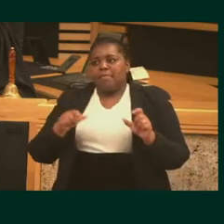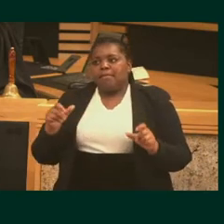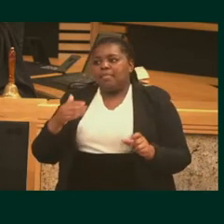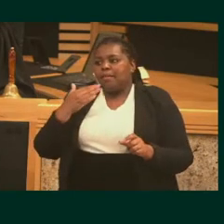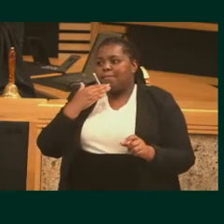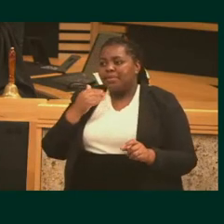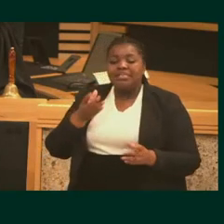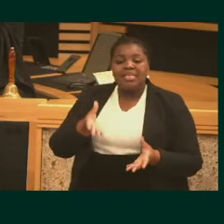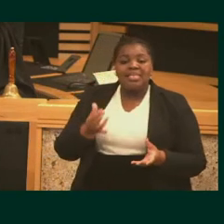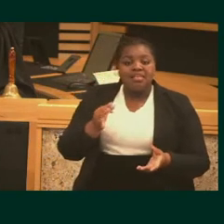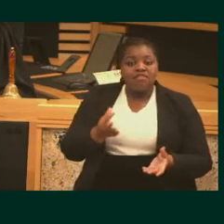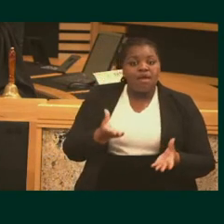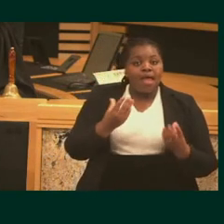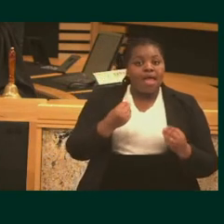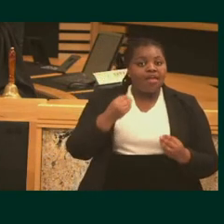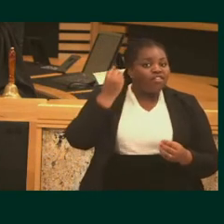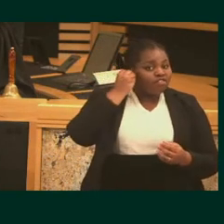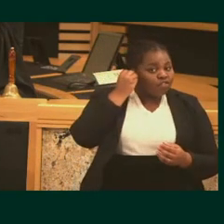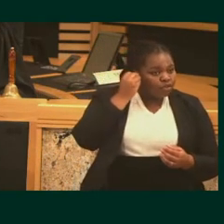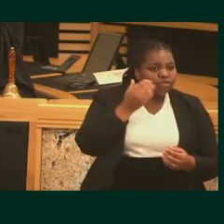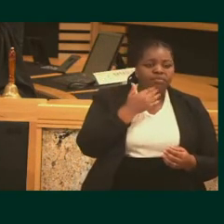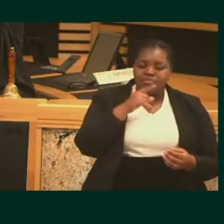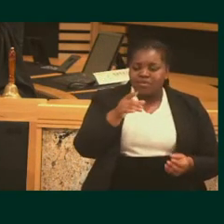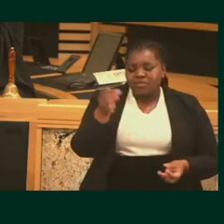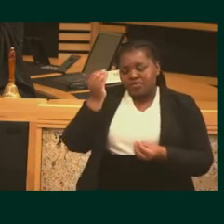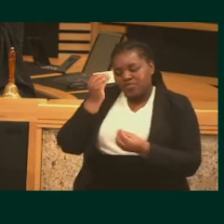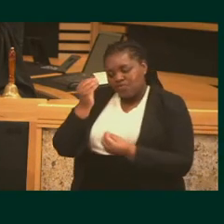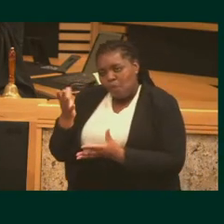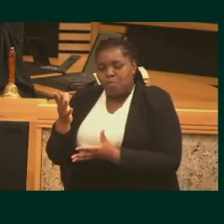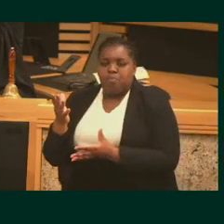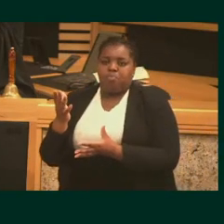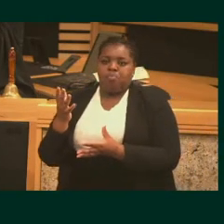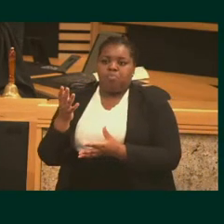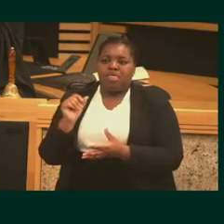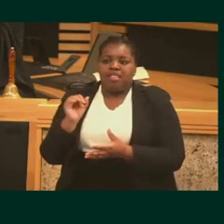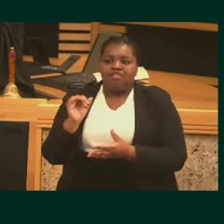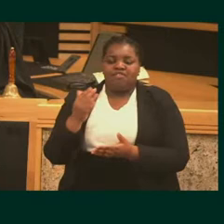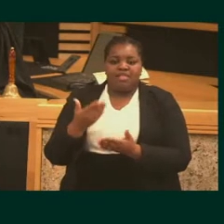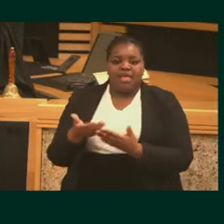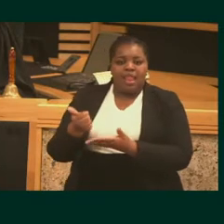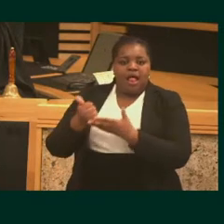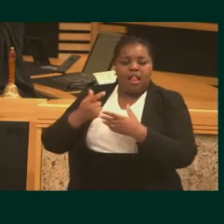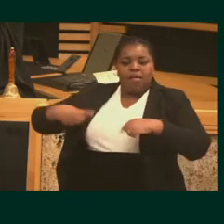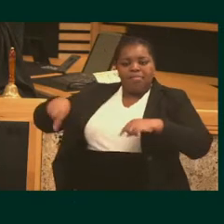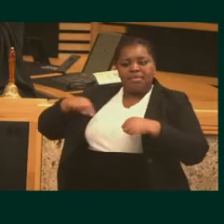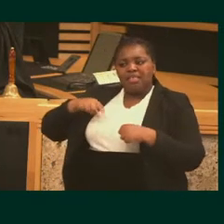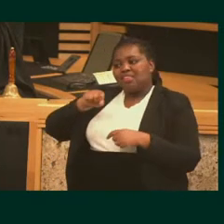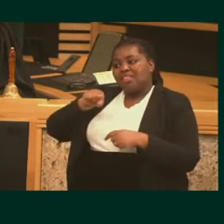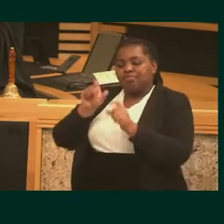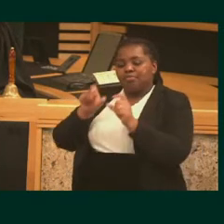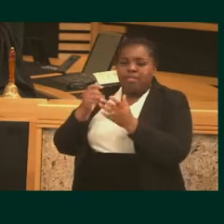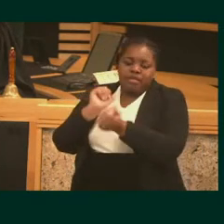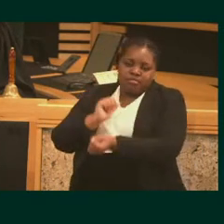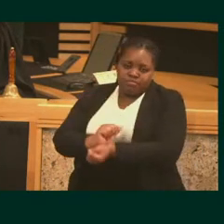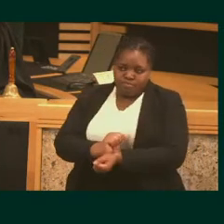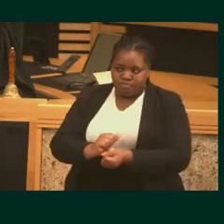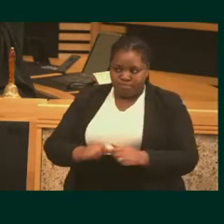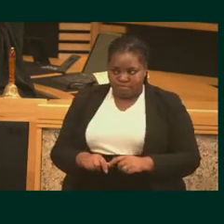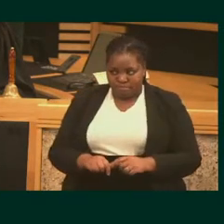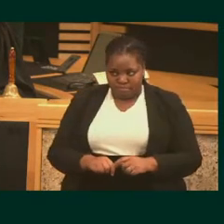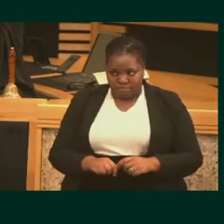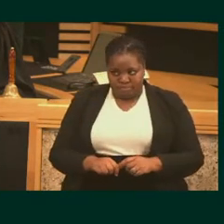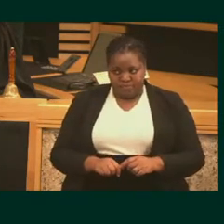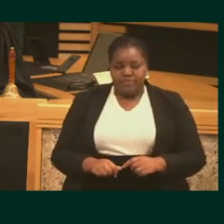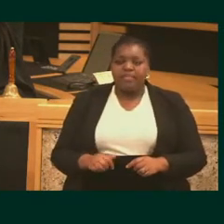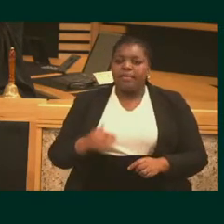information that may lead to the arrest and persecution of these culprits to re to relevant authorities call